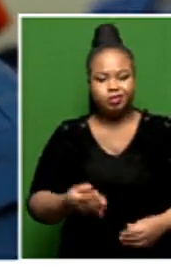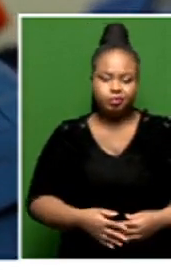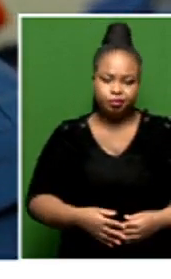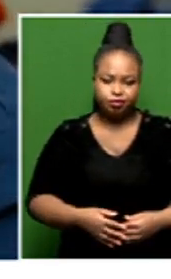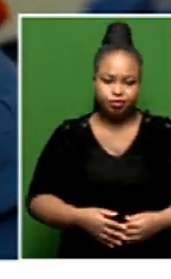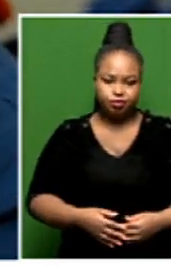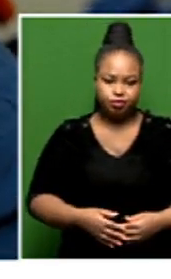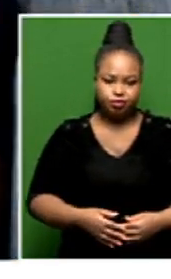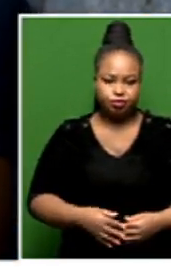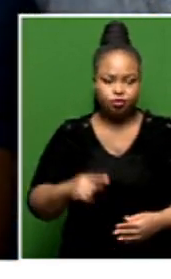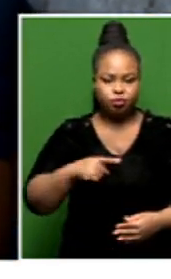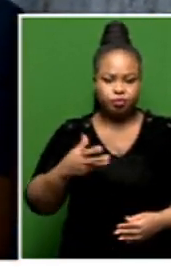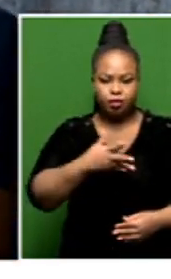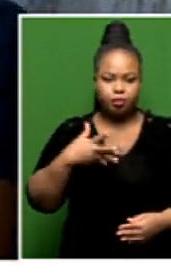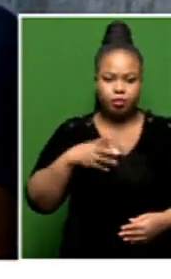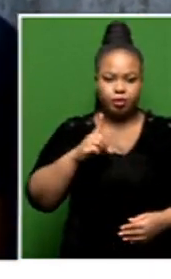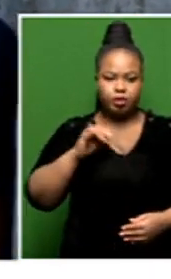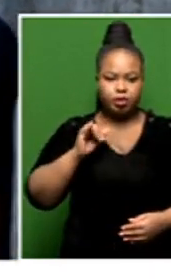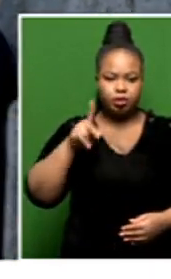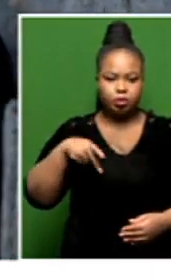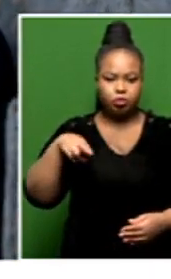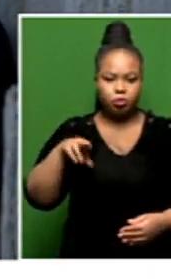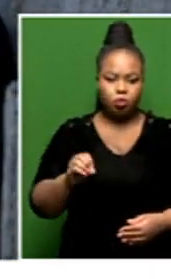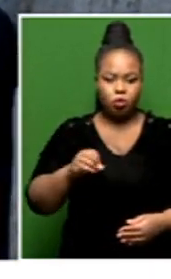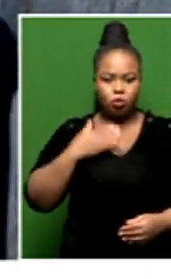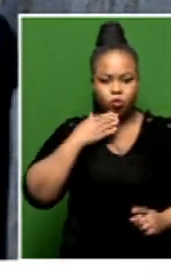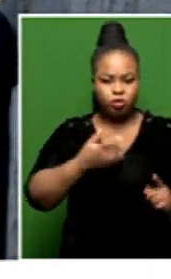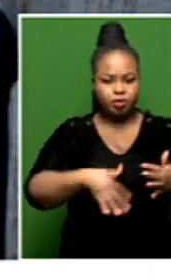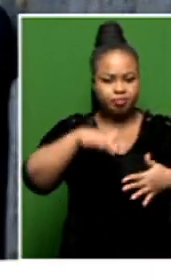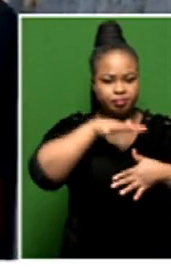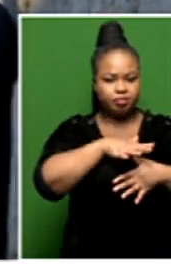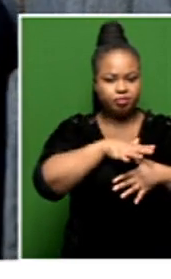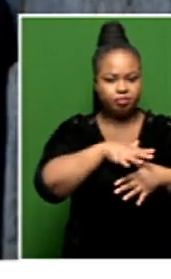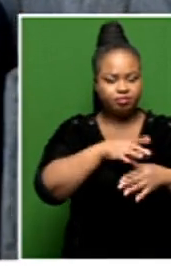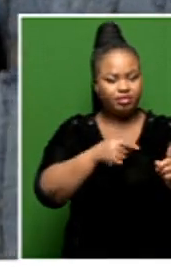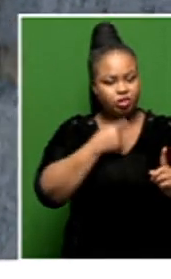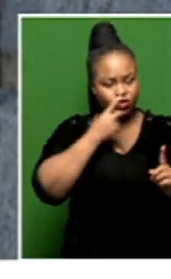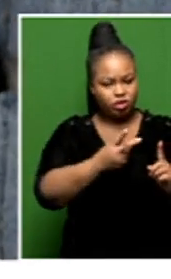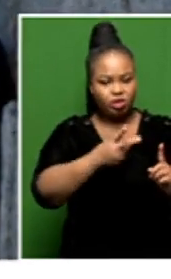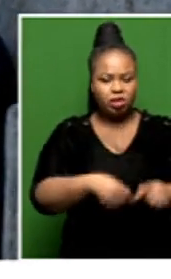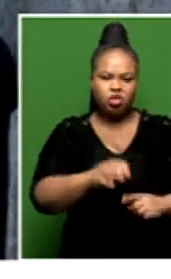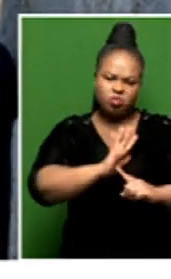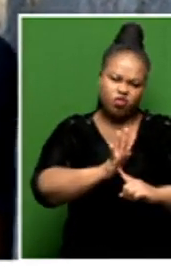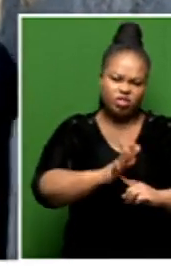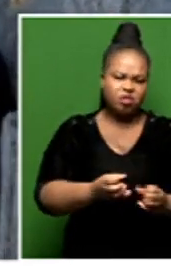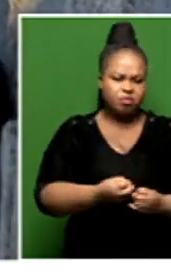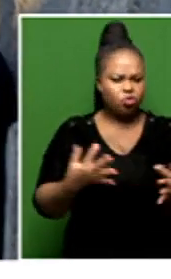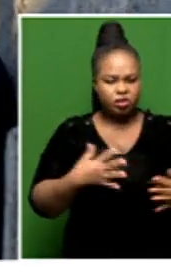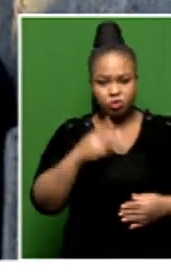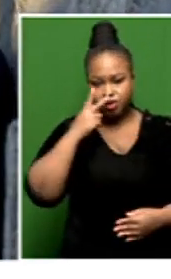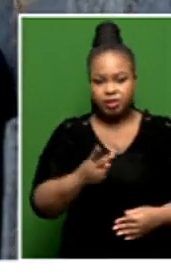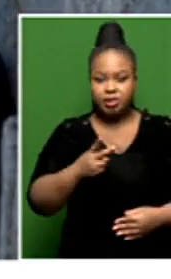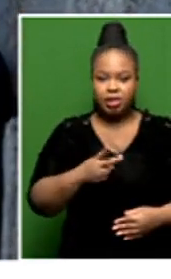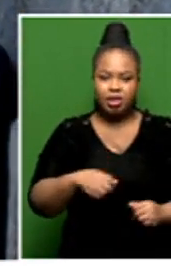of, Mam Dipua is one of the main characters in the film. So you see her through many symbols that you see